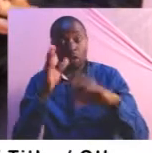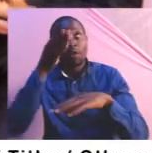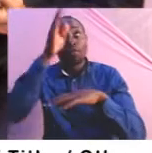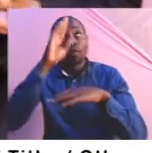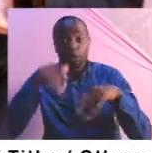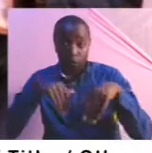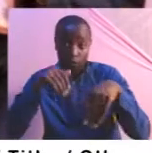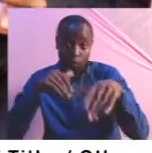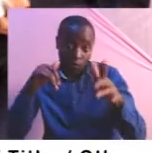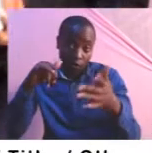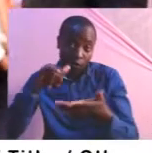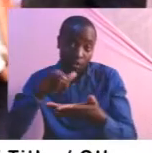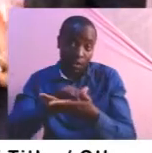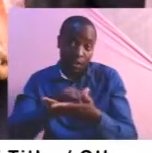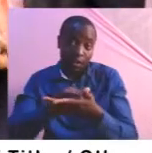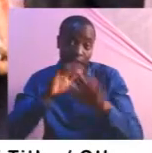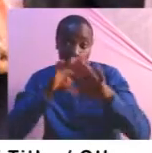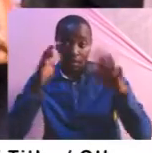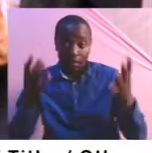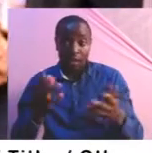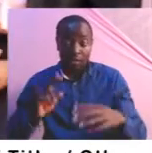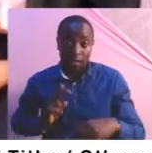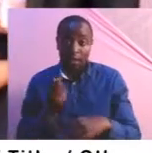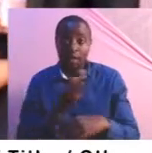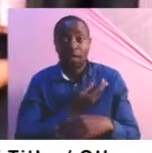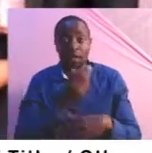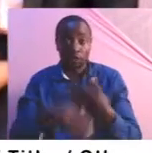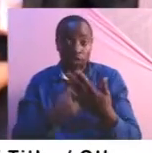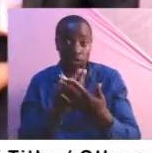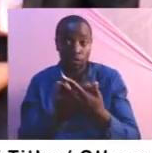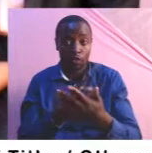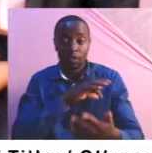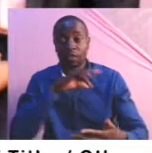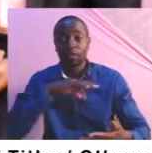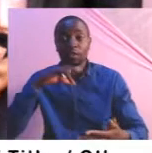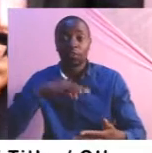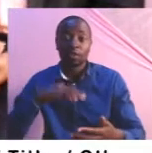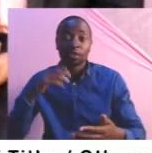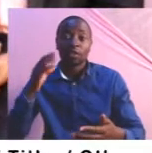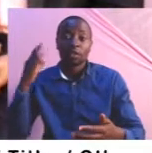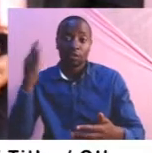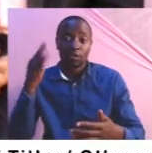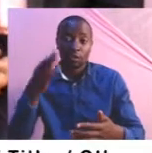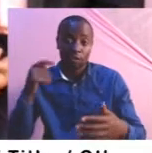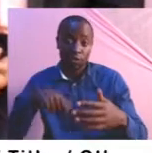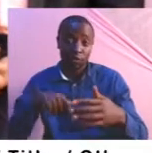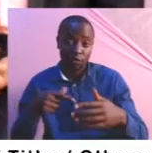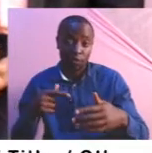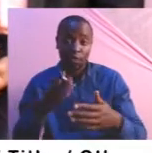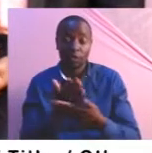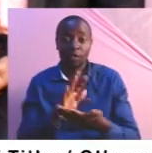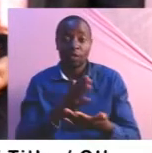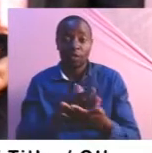letter, he has totally covered us all around. Amen. You know, the Spirit of God is just ministering to me even as we continue to share,